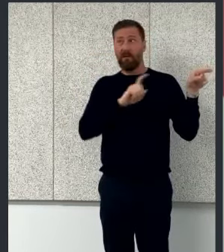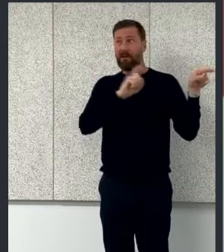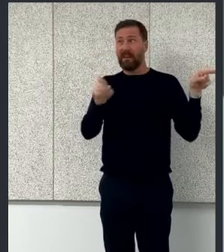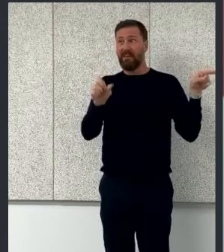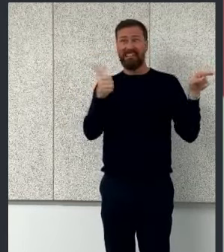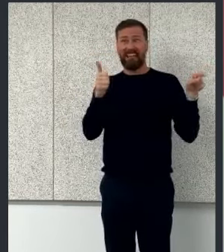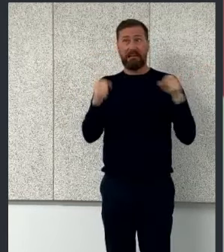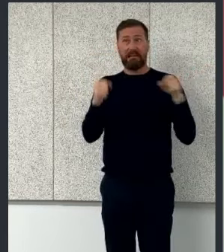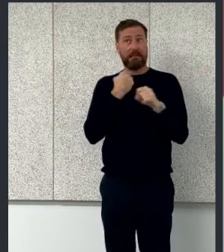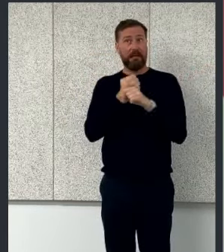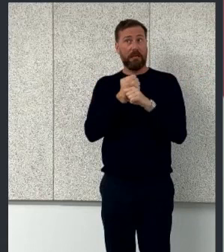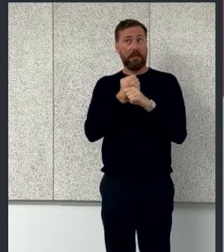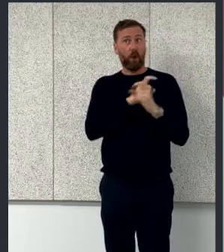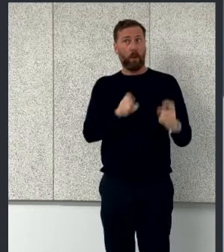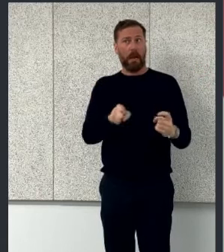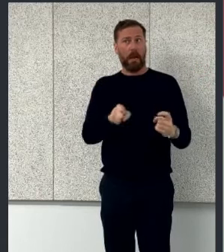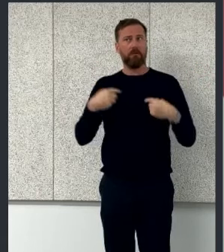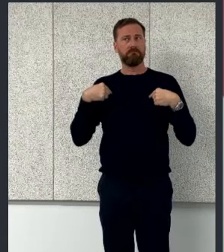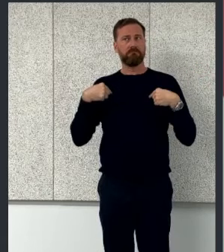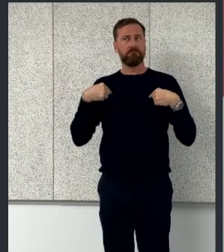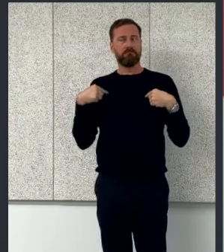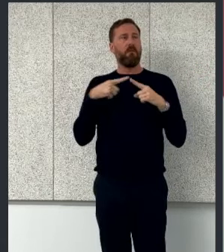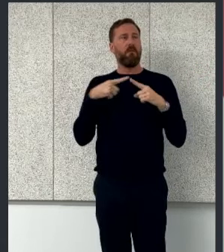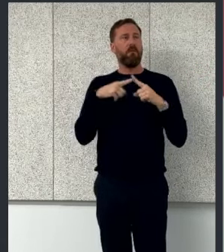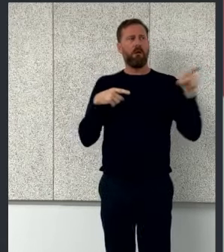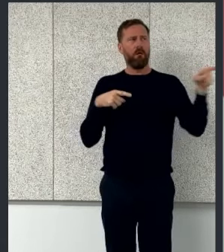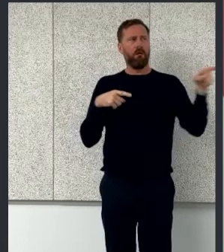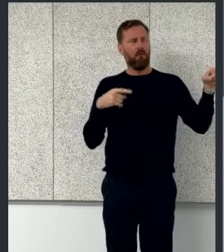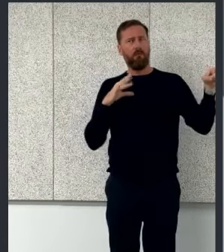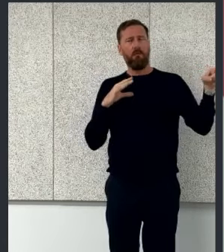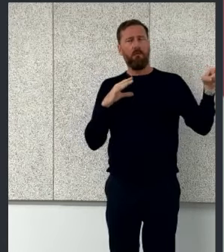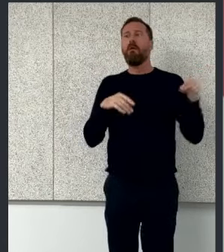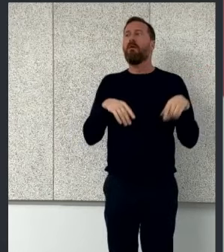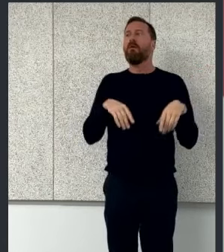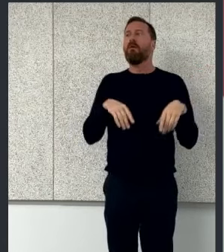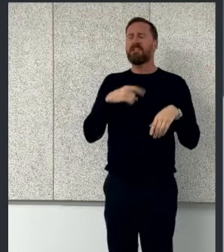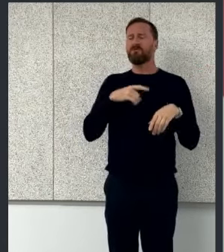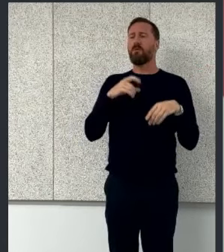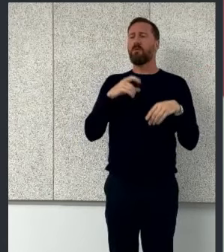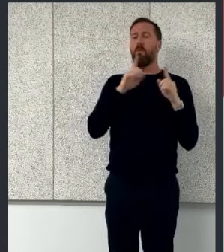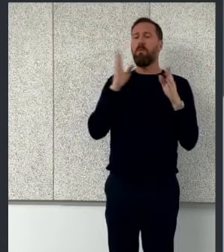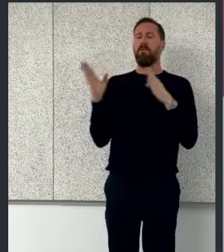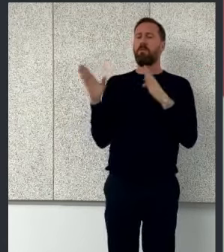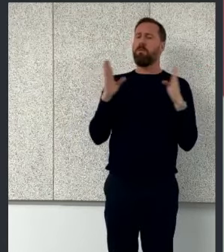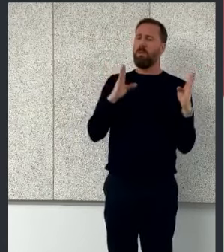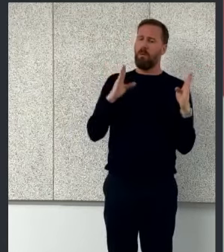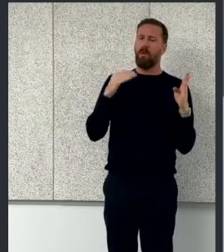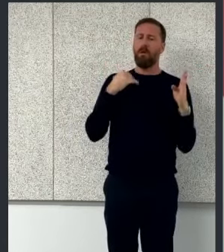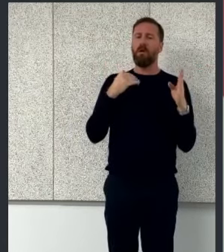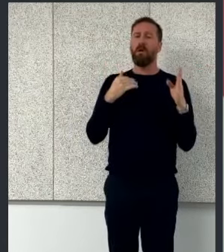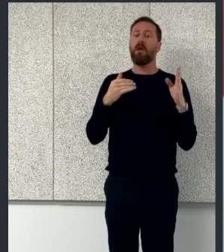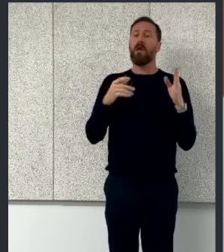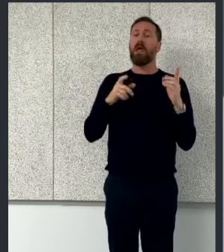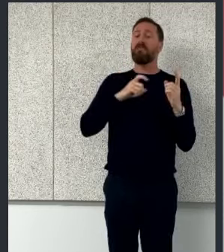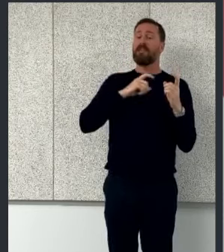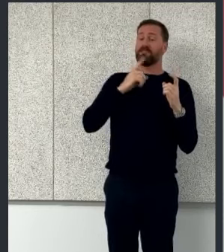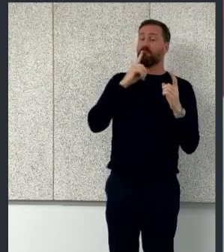not there, right? And so, you know, sort of this move towards what ultimately falls under sort of trust-based